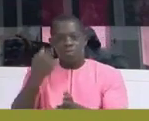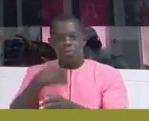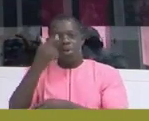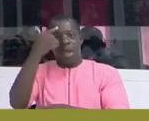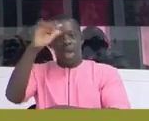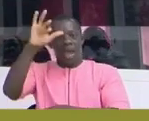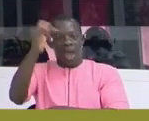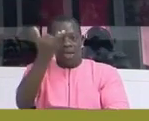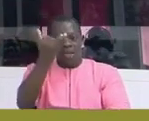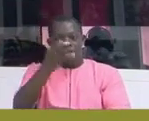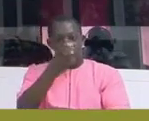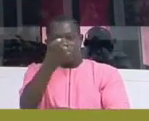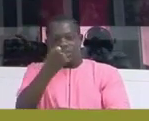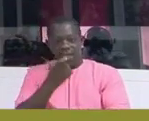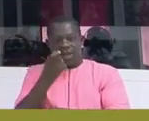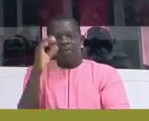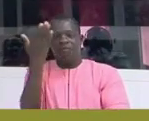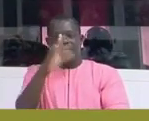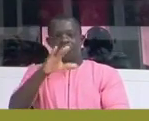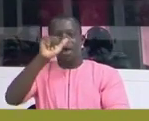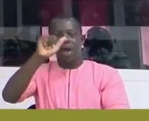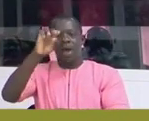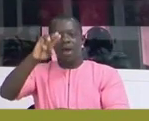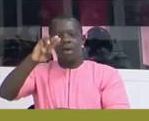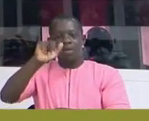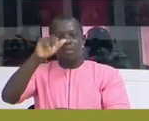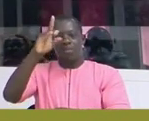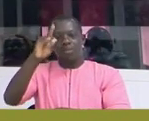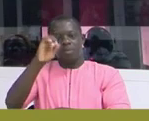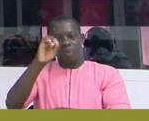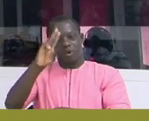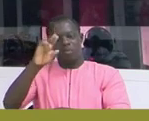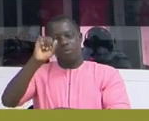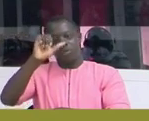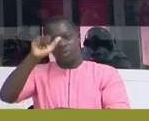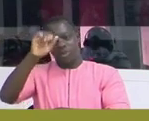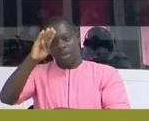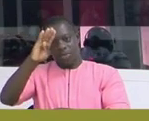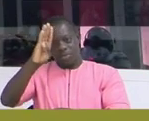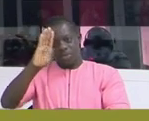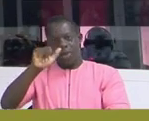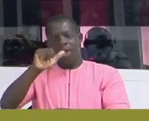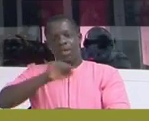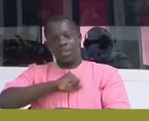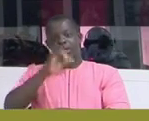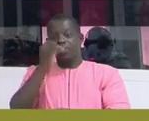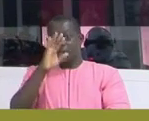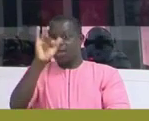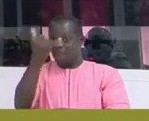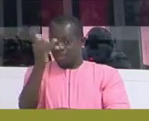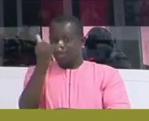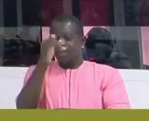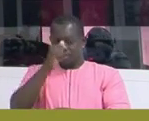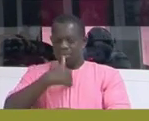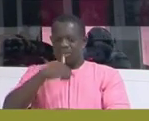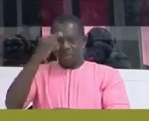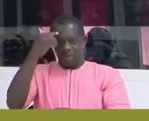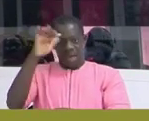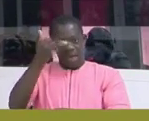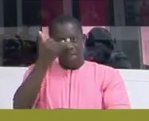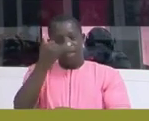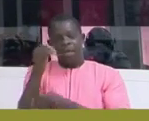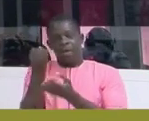from yes I agree because I don't have power okay thank you so proceed Who else apart from